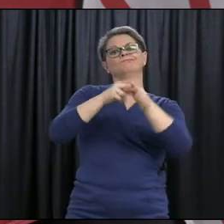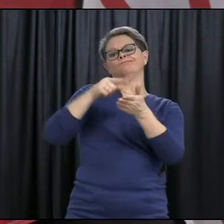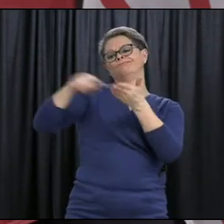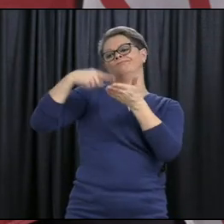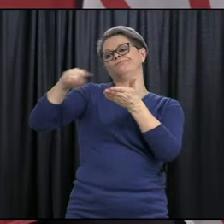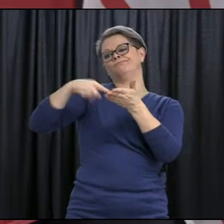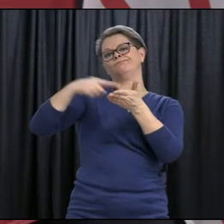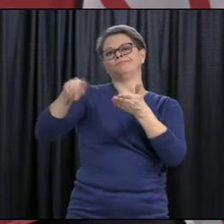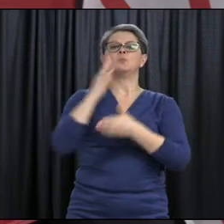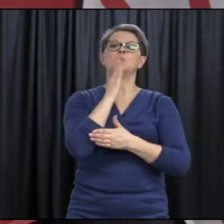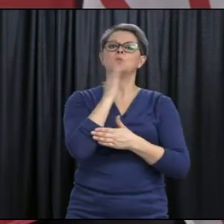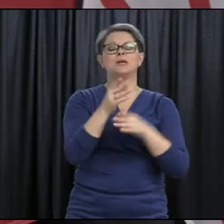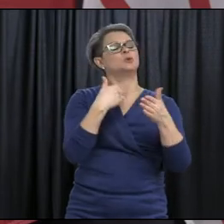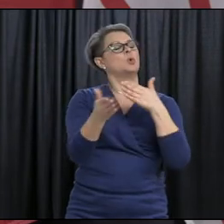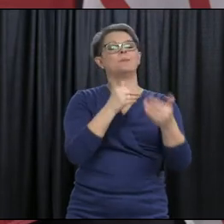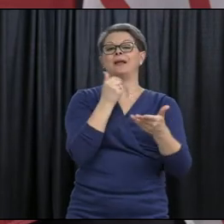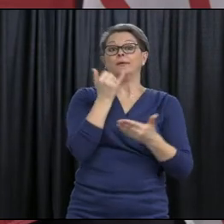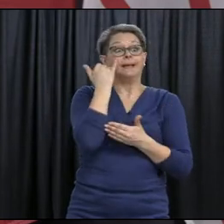regardless of attendance levels.